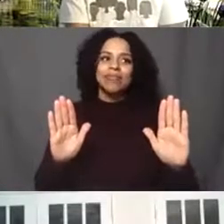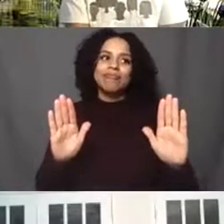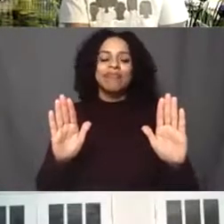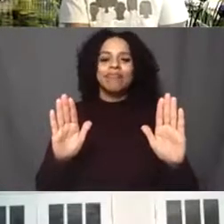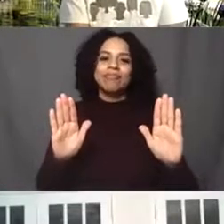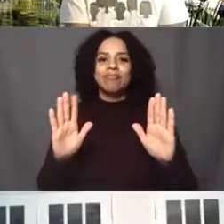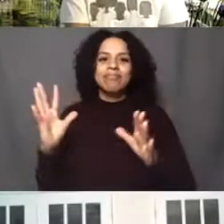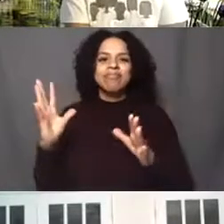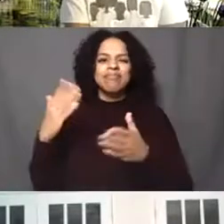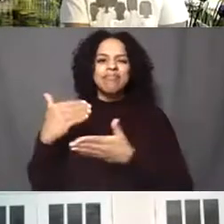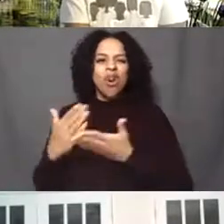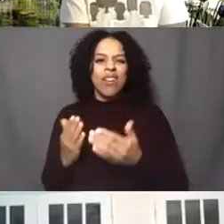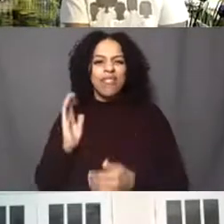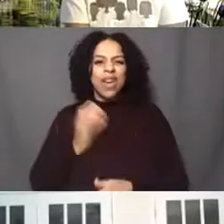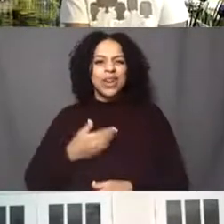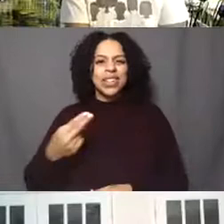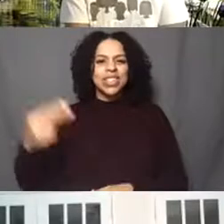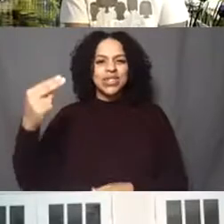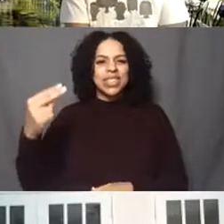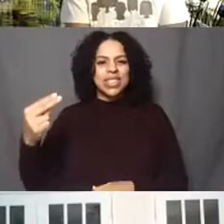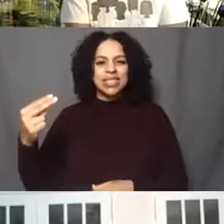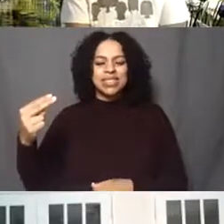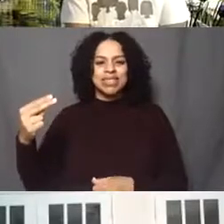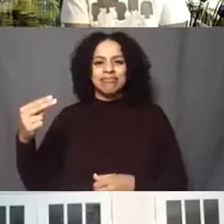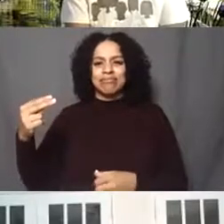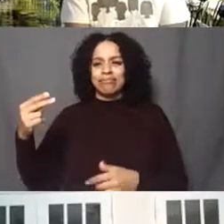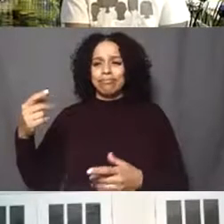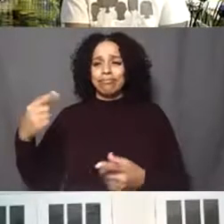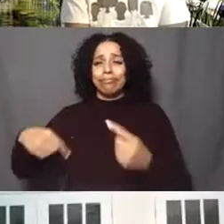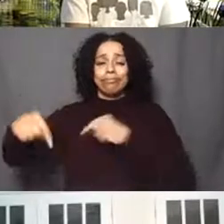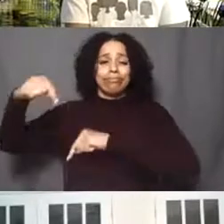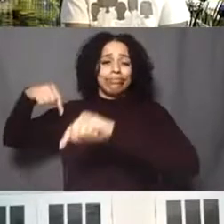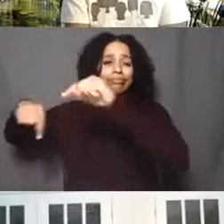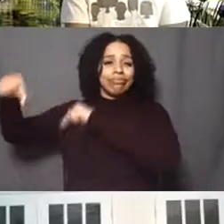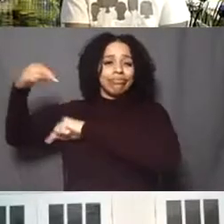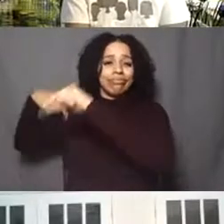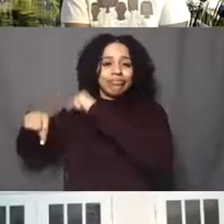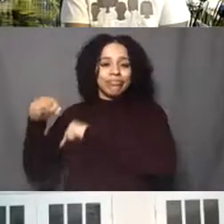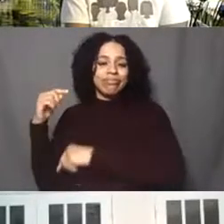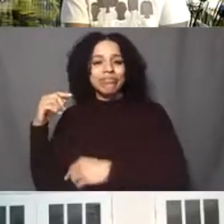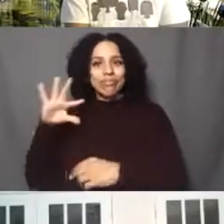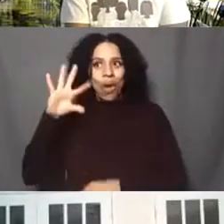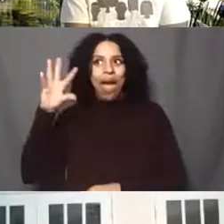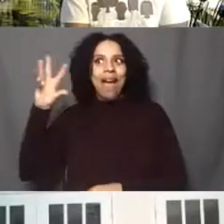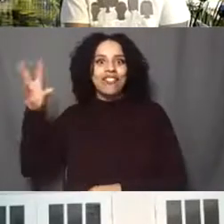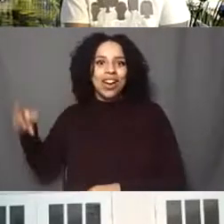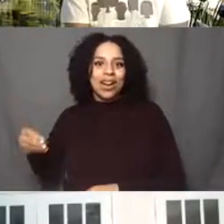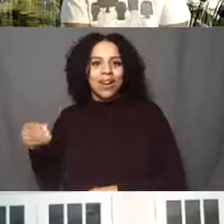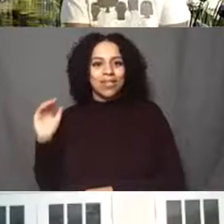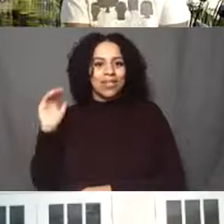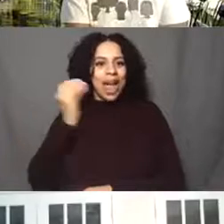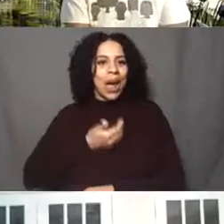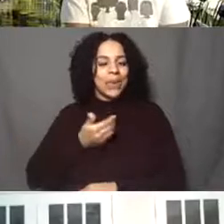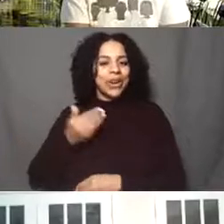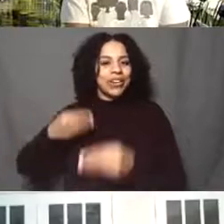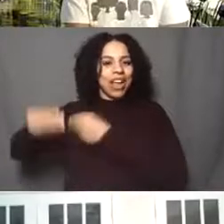history, dating back to our ancestors in Africa, and music has always been used as a way for